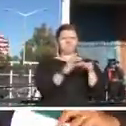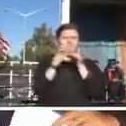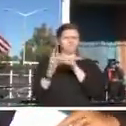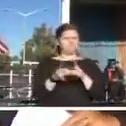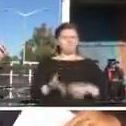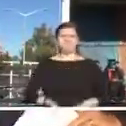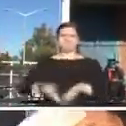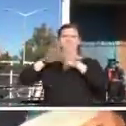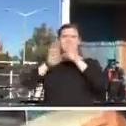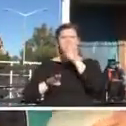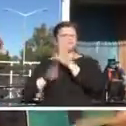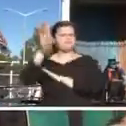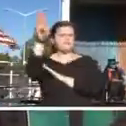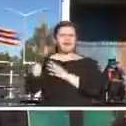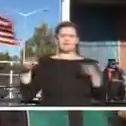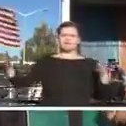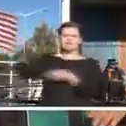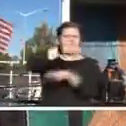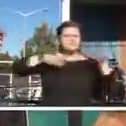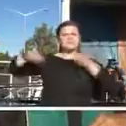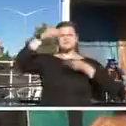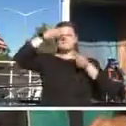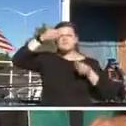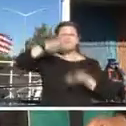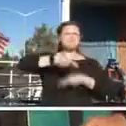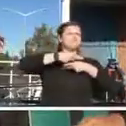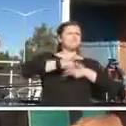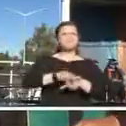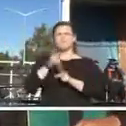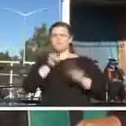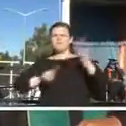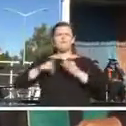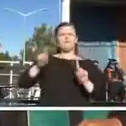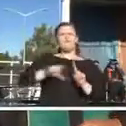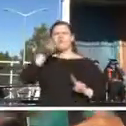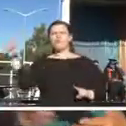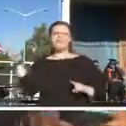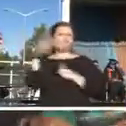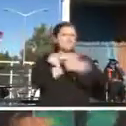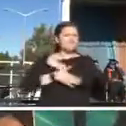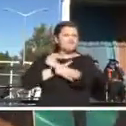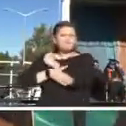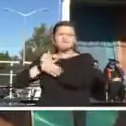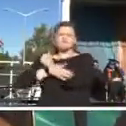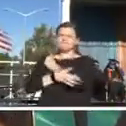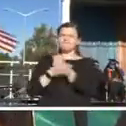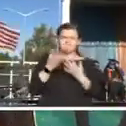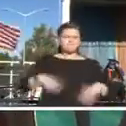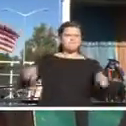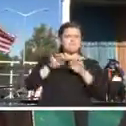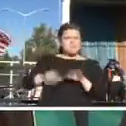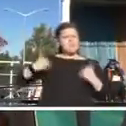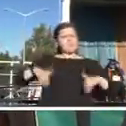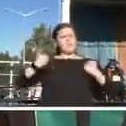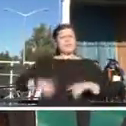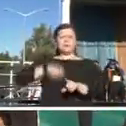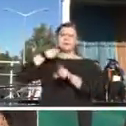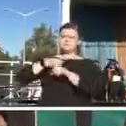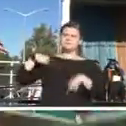of information, products, and people from other countries were all significantly impacted in the past 18 months.